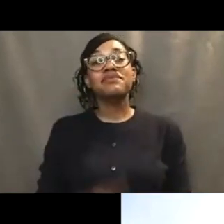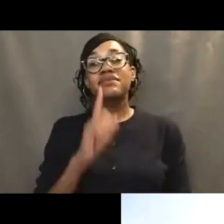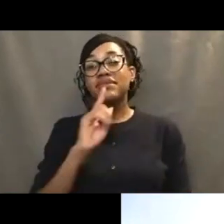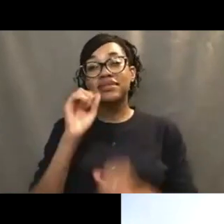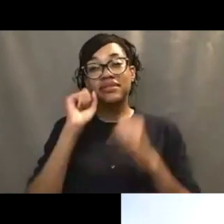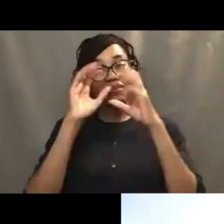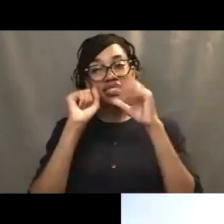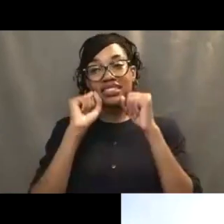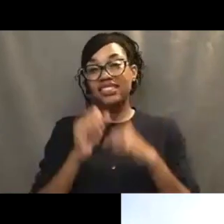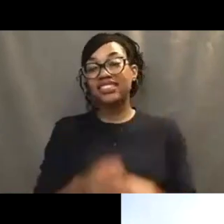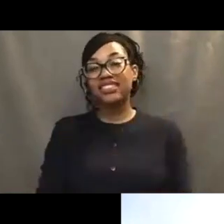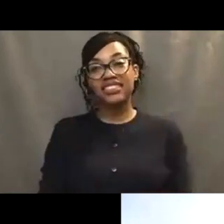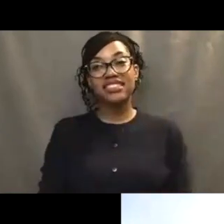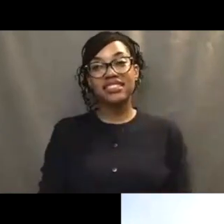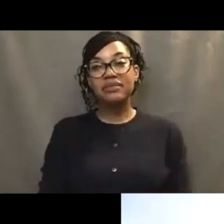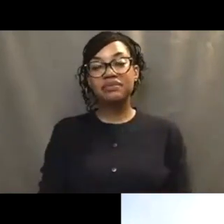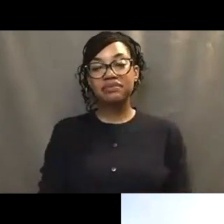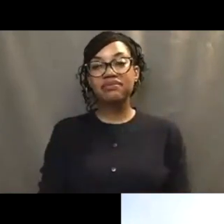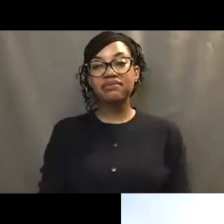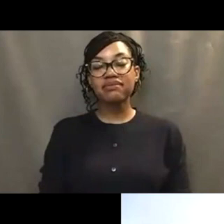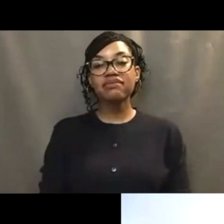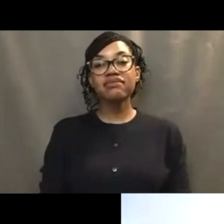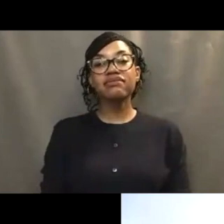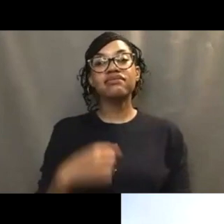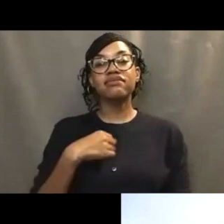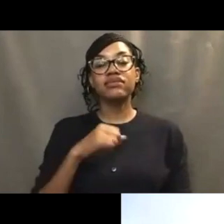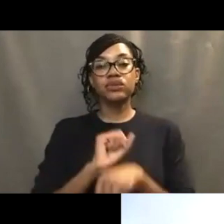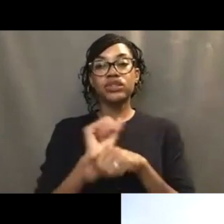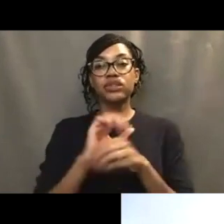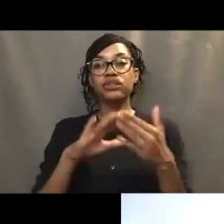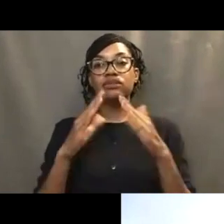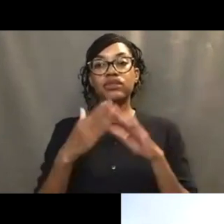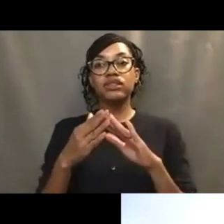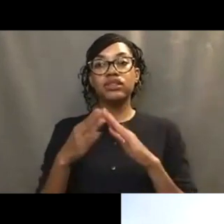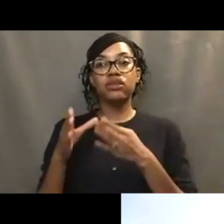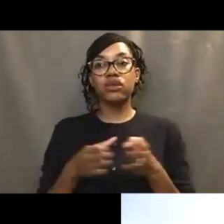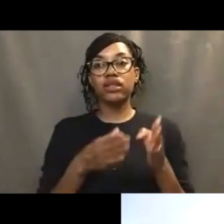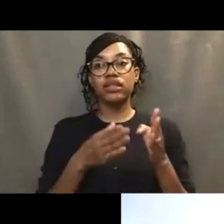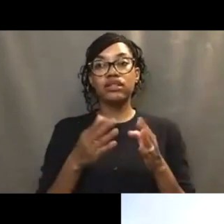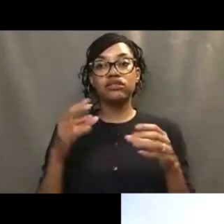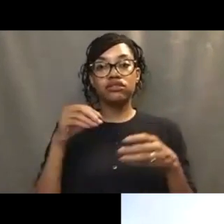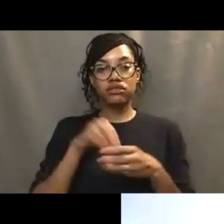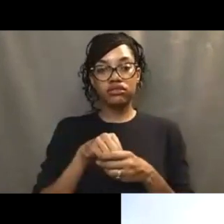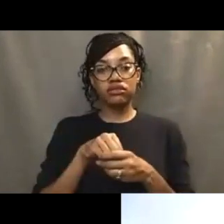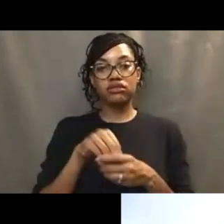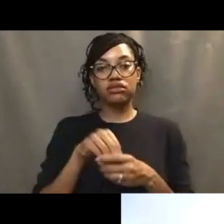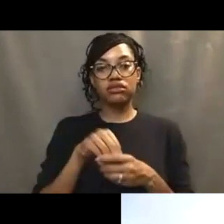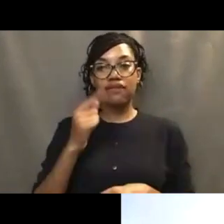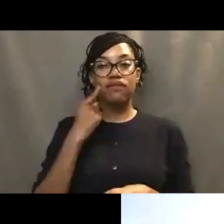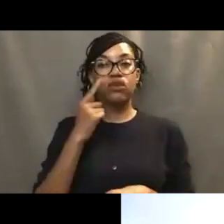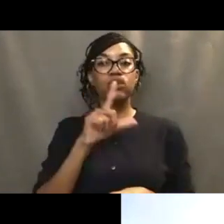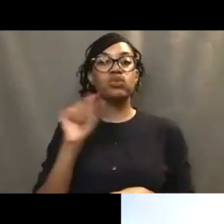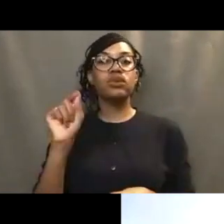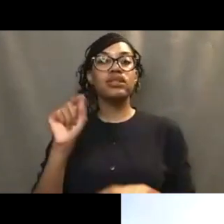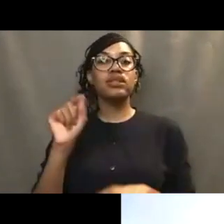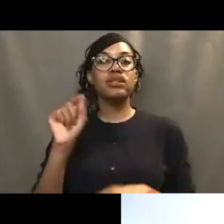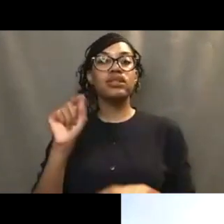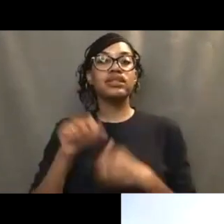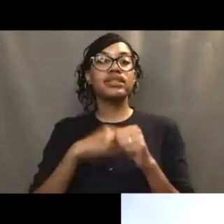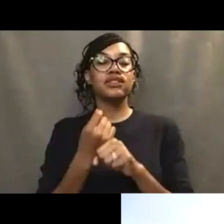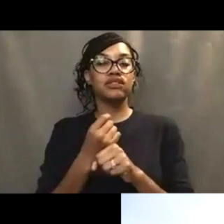so, you know, I've been a community organizer for 20 years in Los Angeles, work with students, but mostly